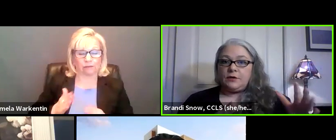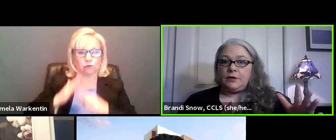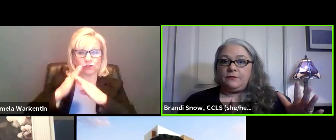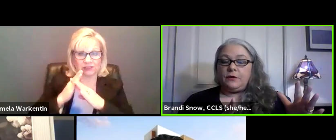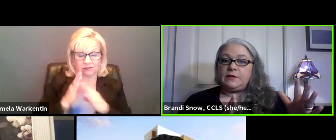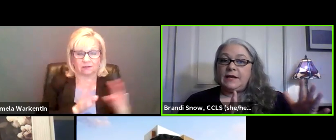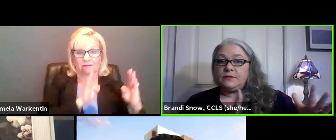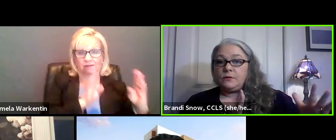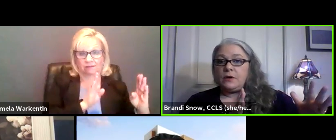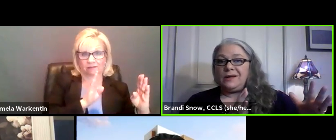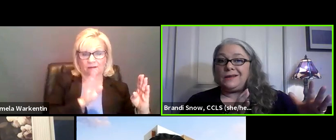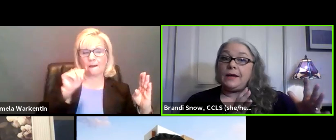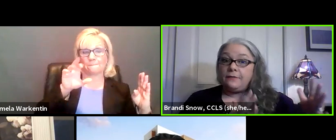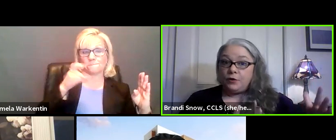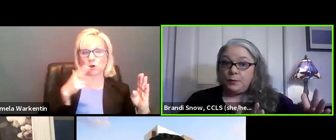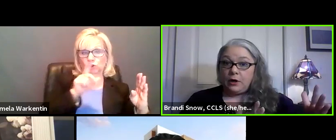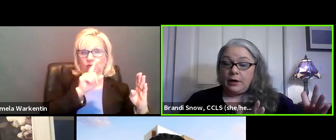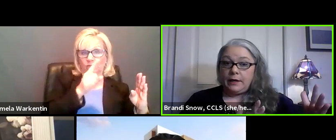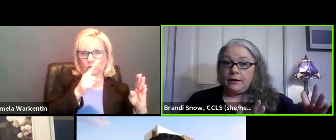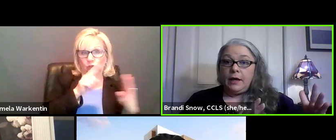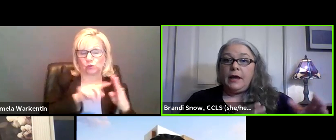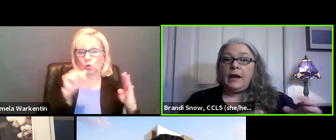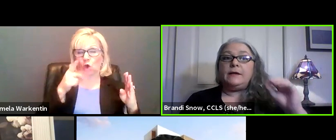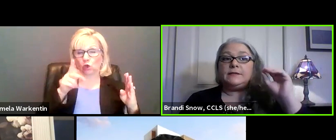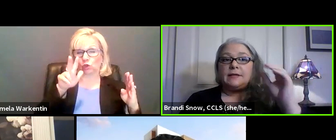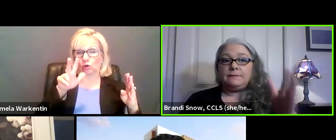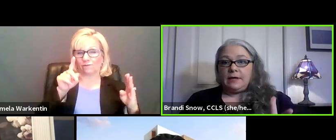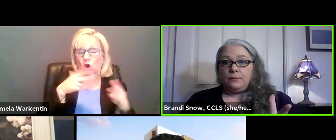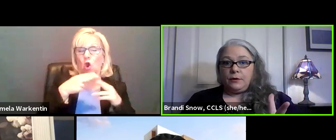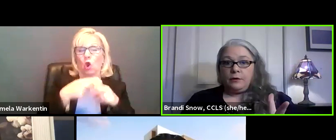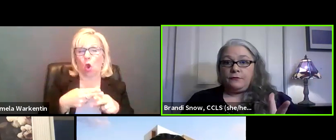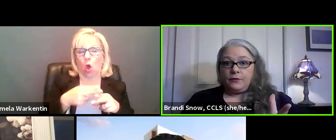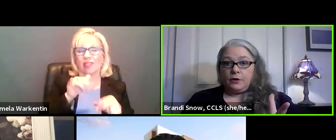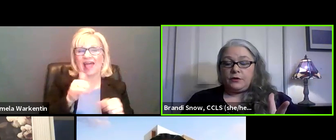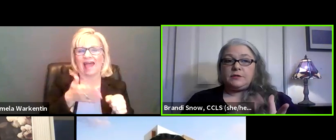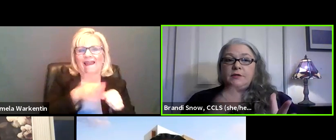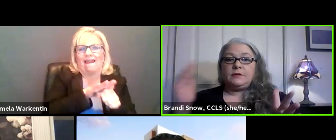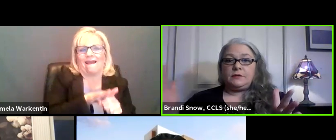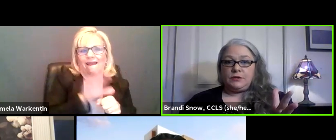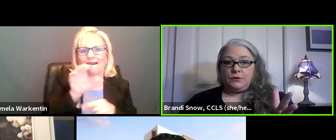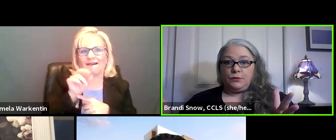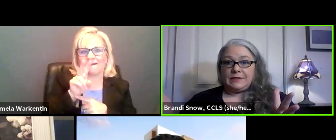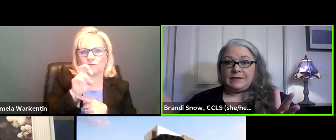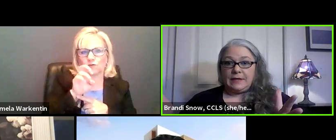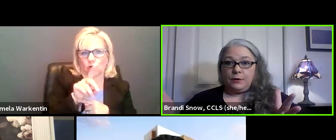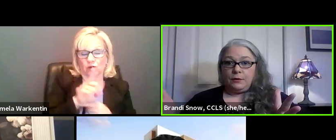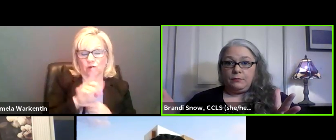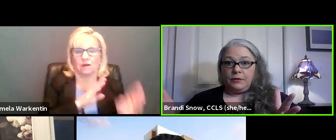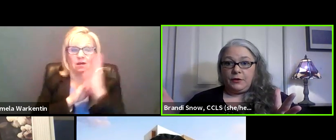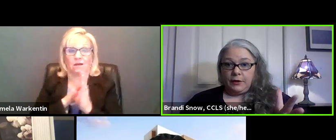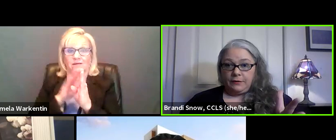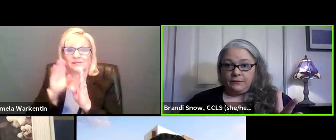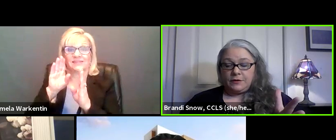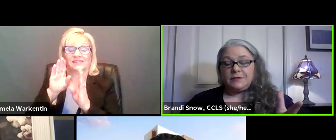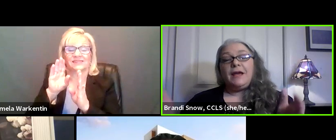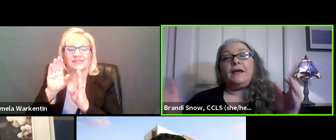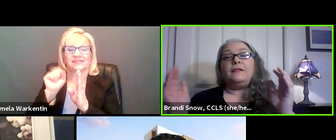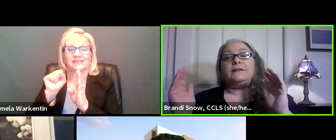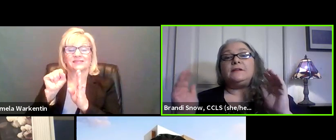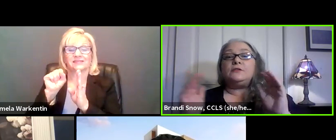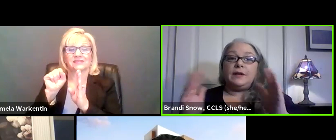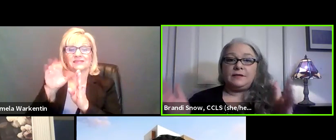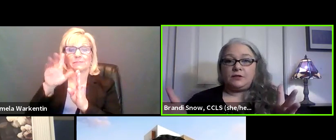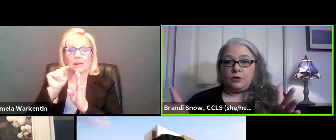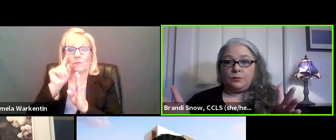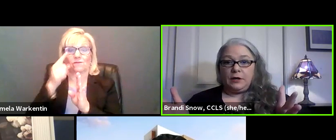to August 31st, and that's what we're calling the covered period. And then September 1st to December 31st,